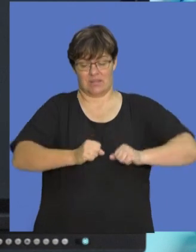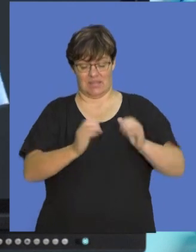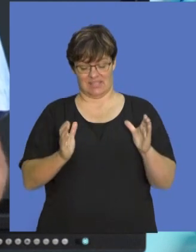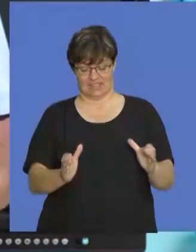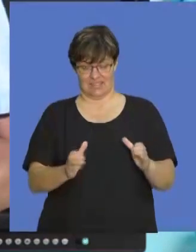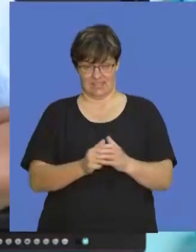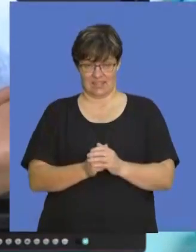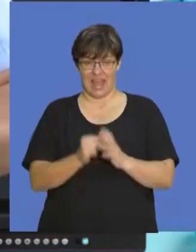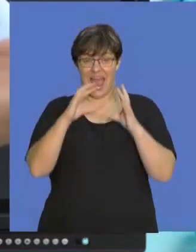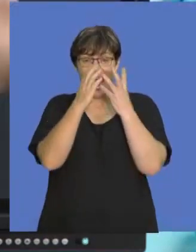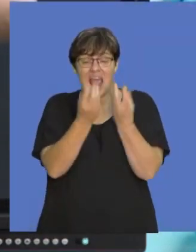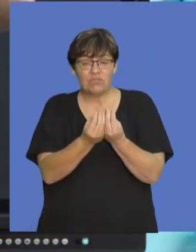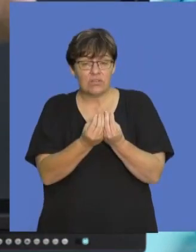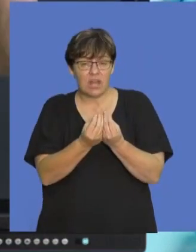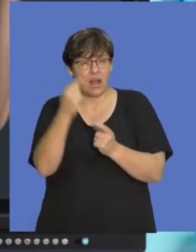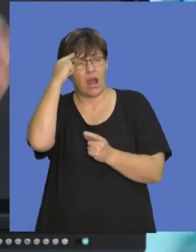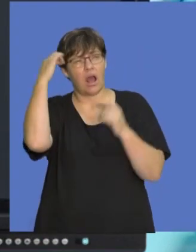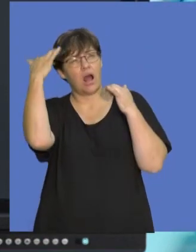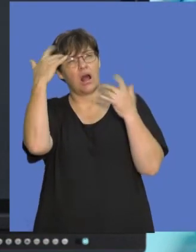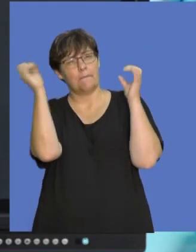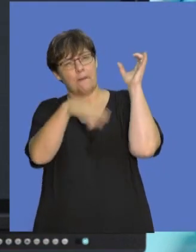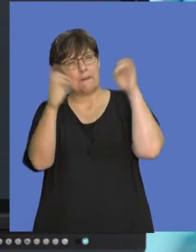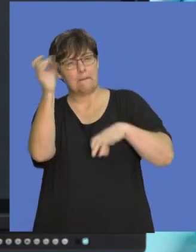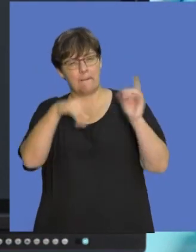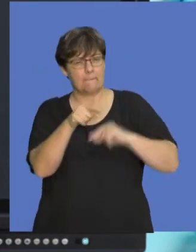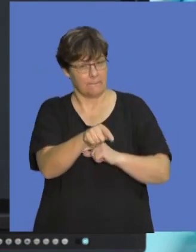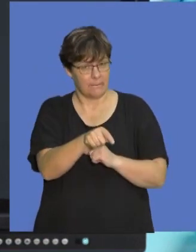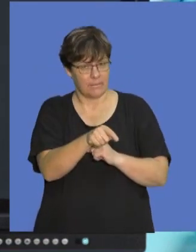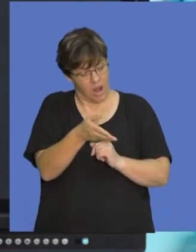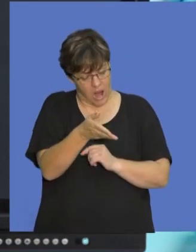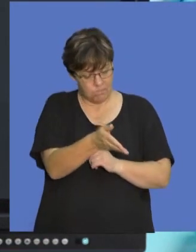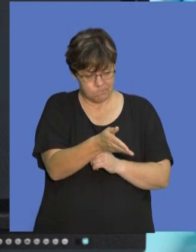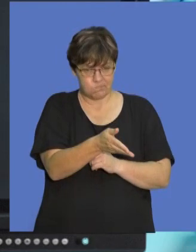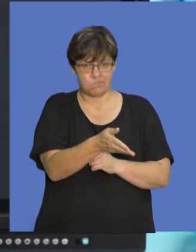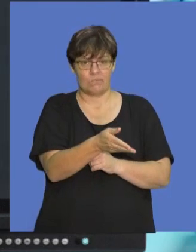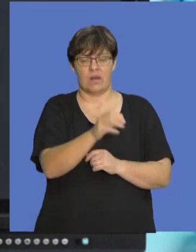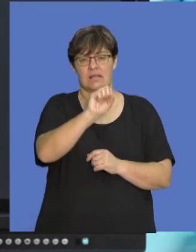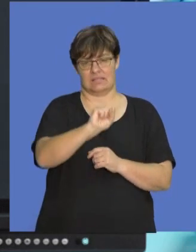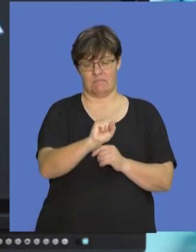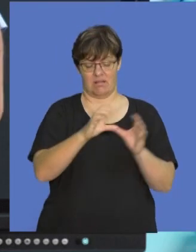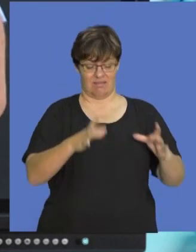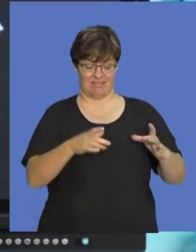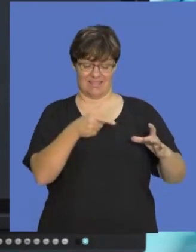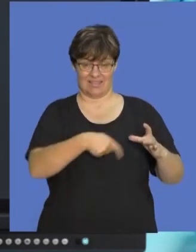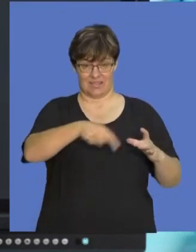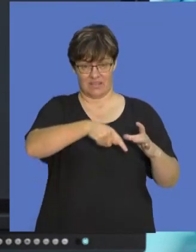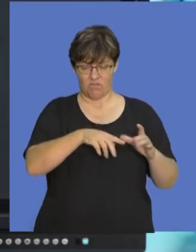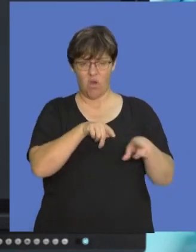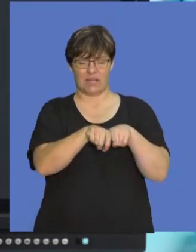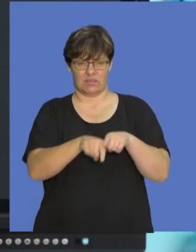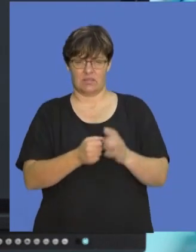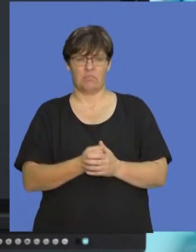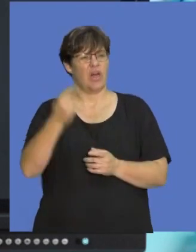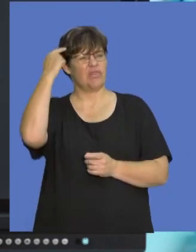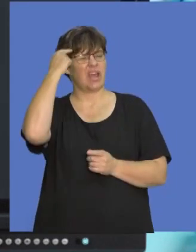sample space. So everything that we're going to think about is there in that sample space for that